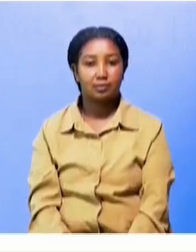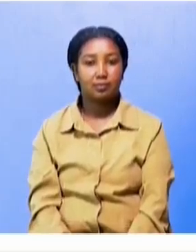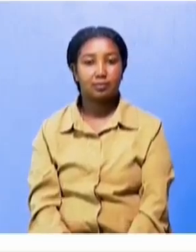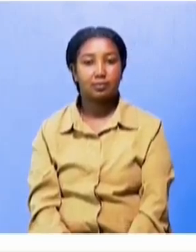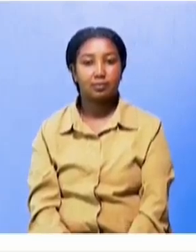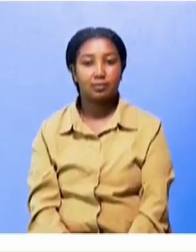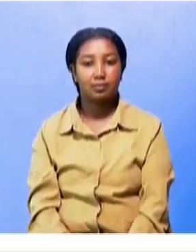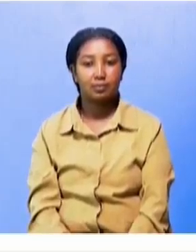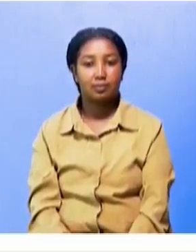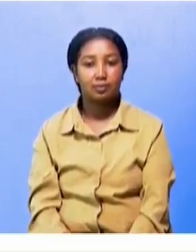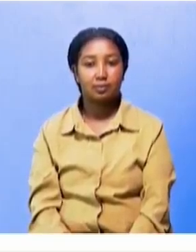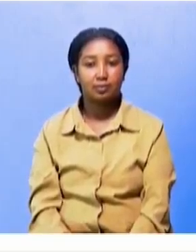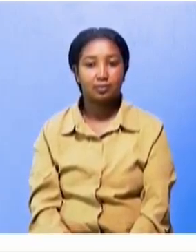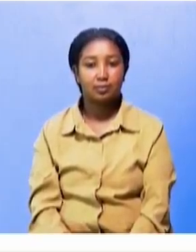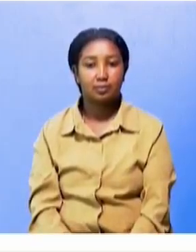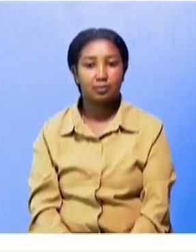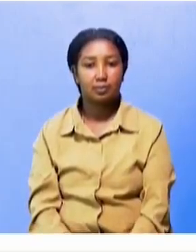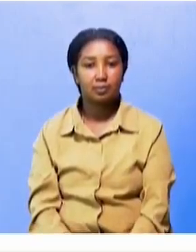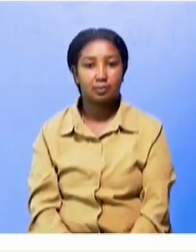or function,